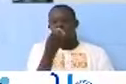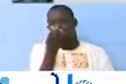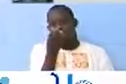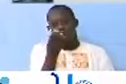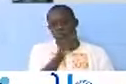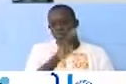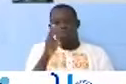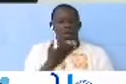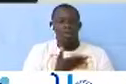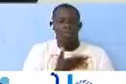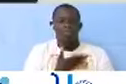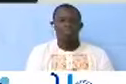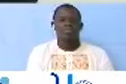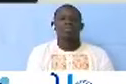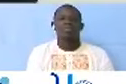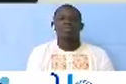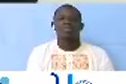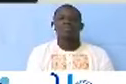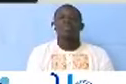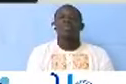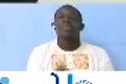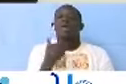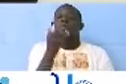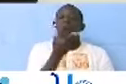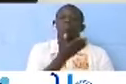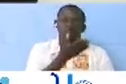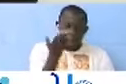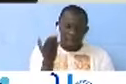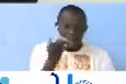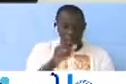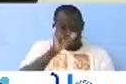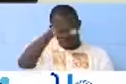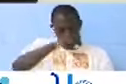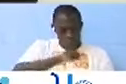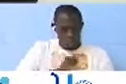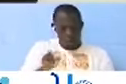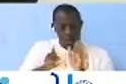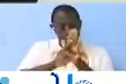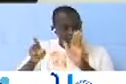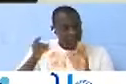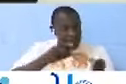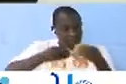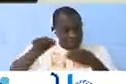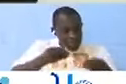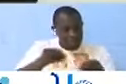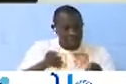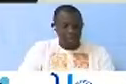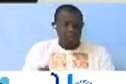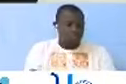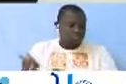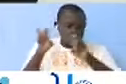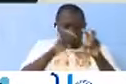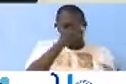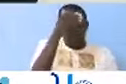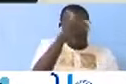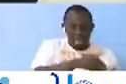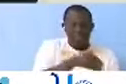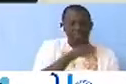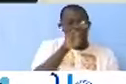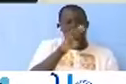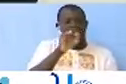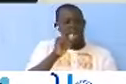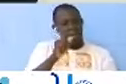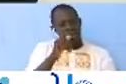I don't have the money. Why were you bringing your private business into the premises of the NIA, which was your workplace essentially? That's my question.